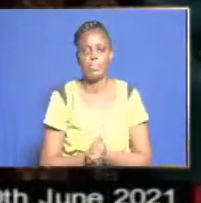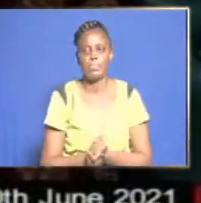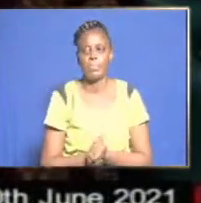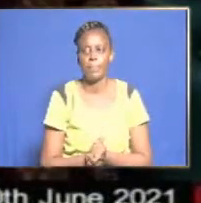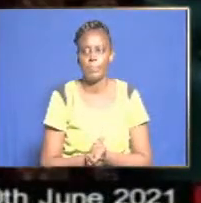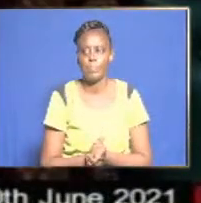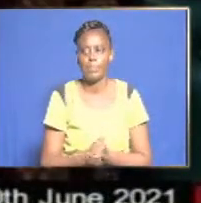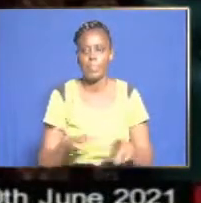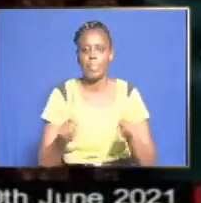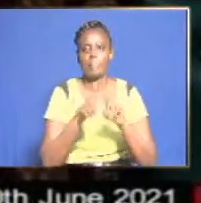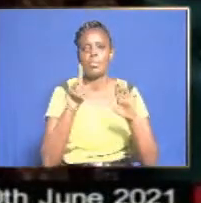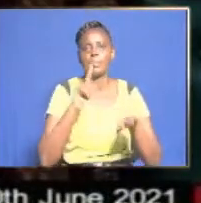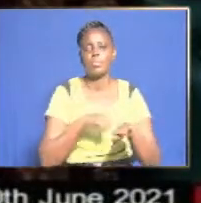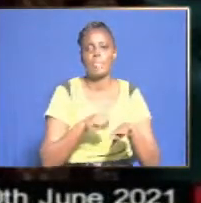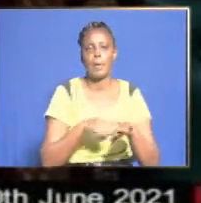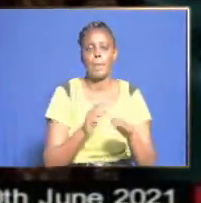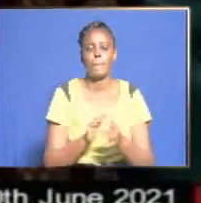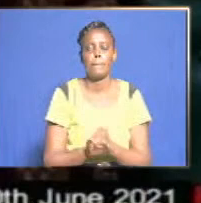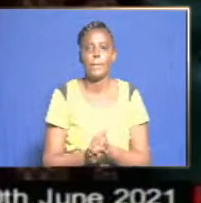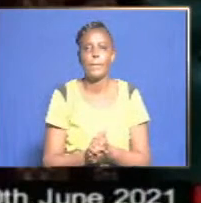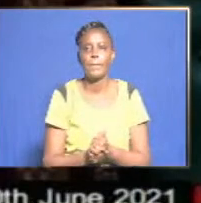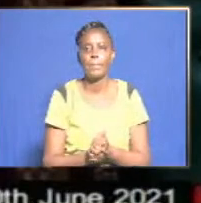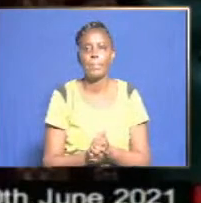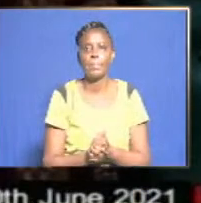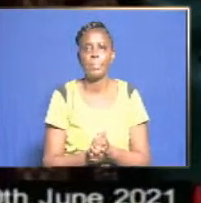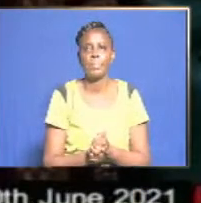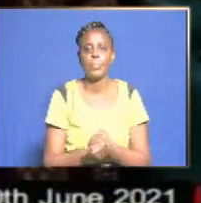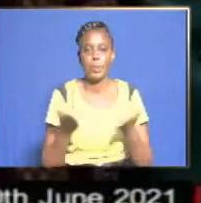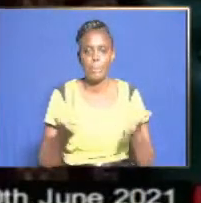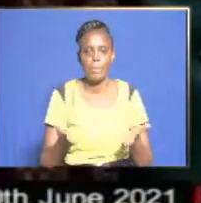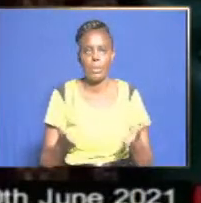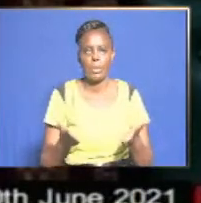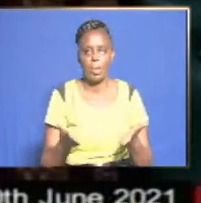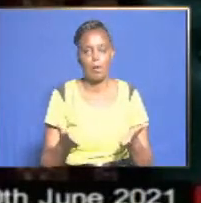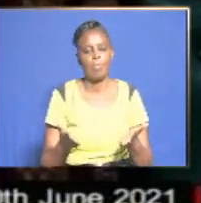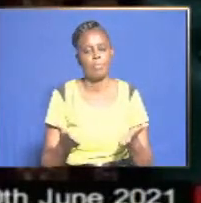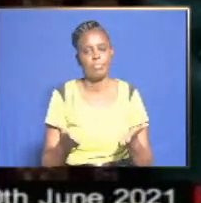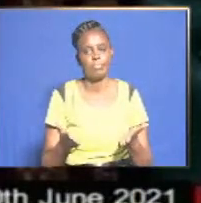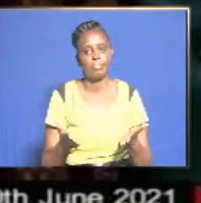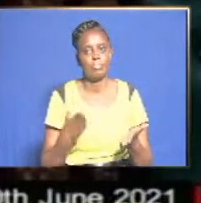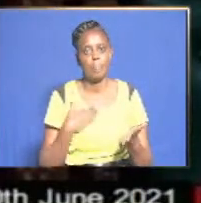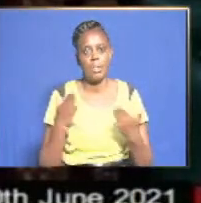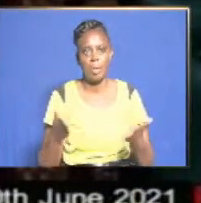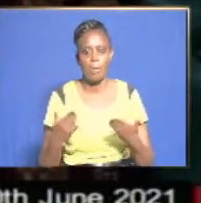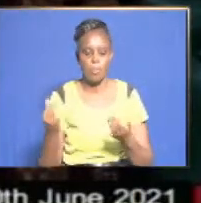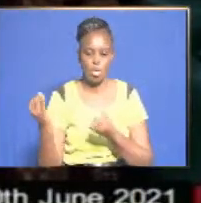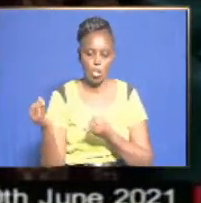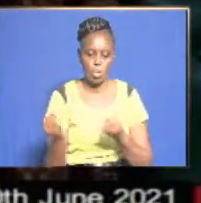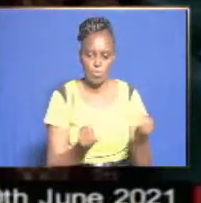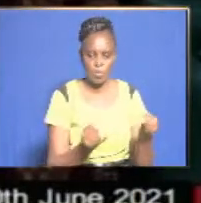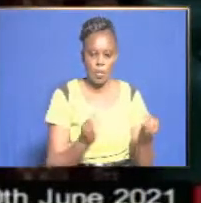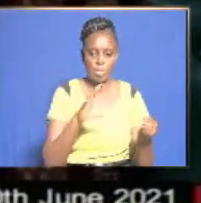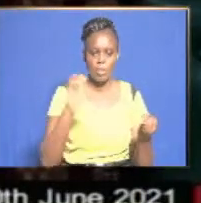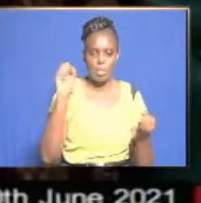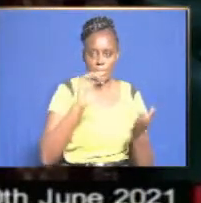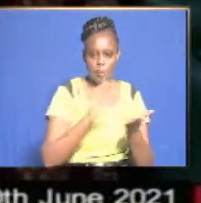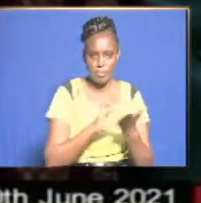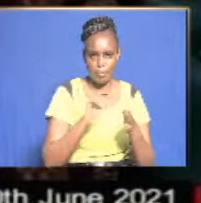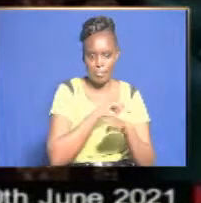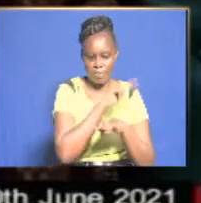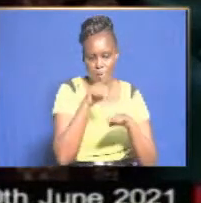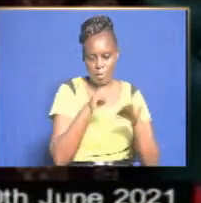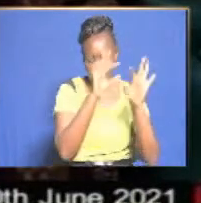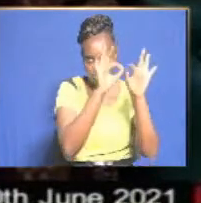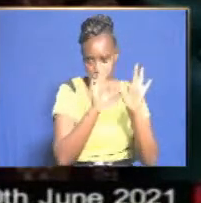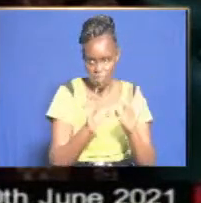In this regard, honourable members, it is now my pleasure to invite the Cabinet Secretary for National